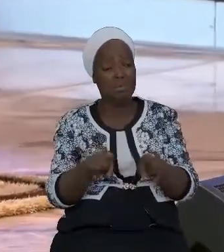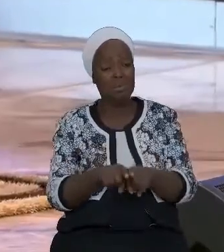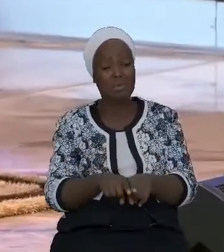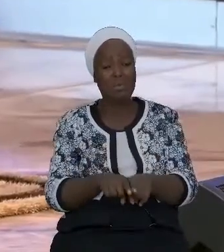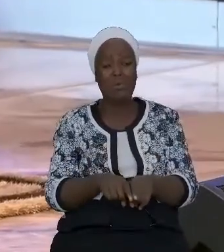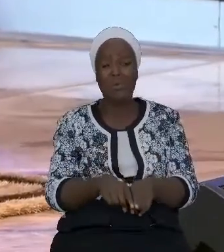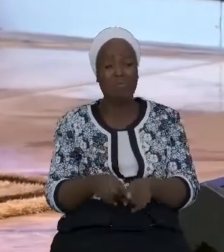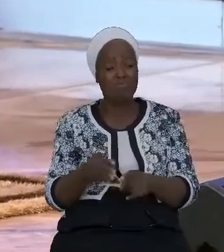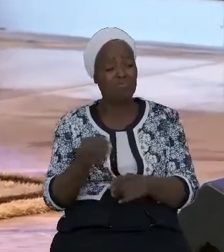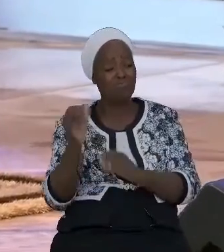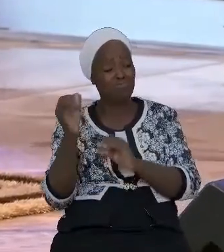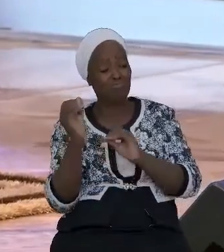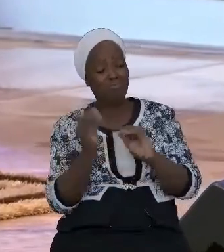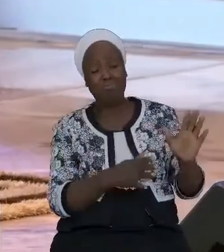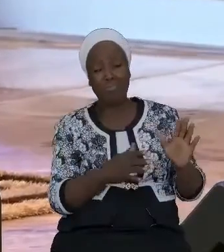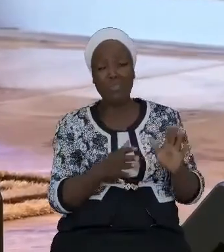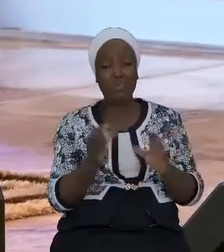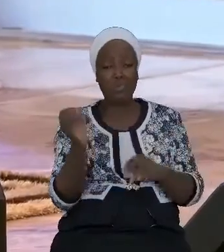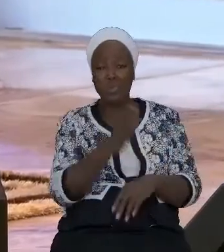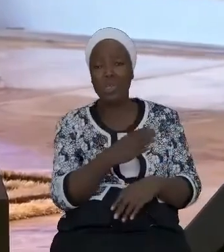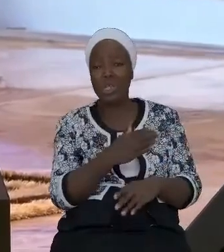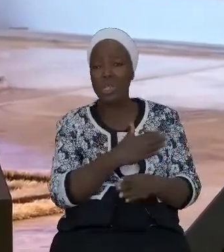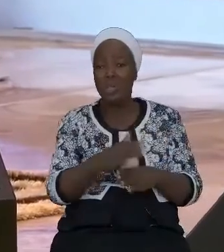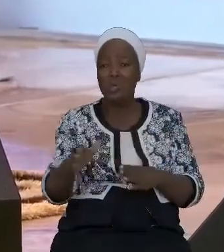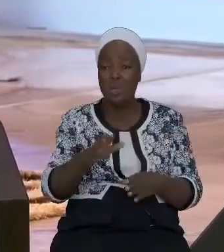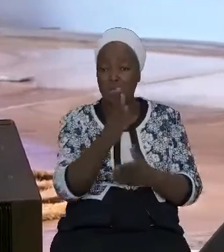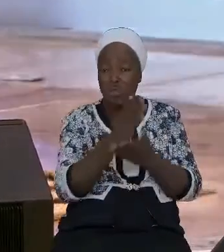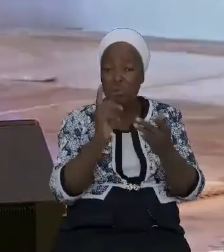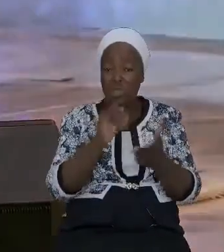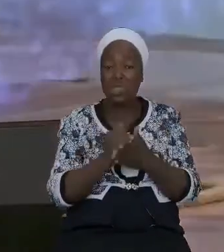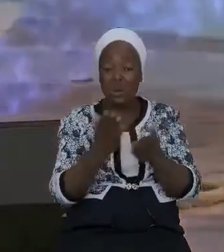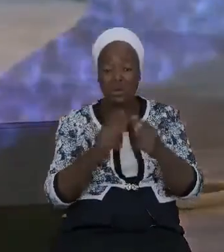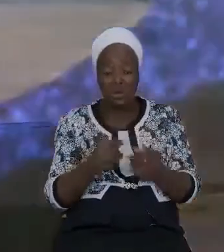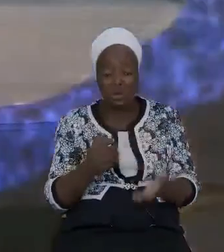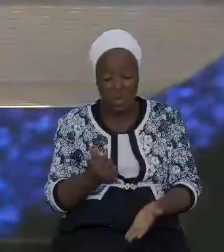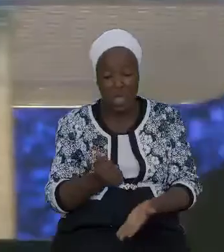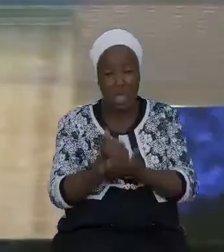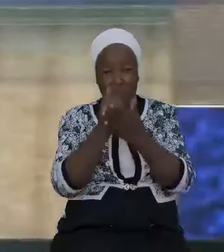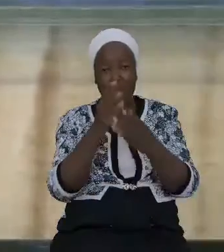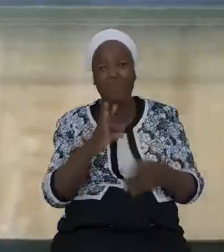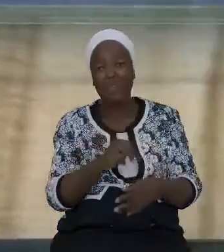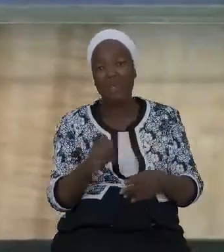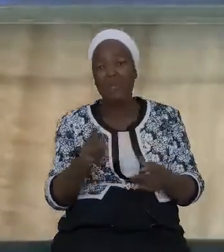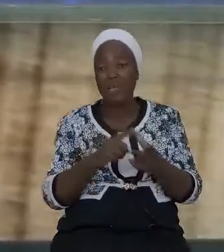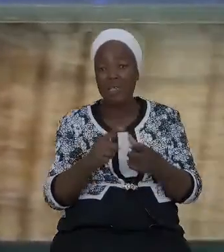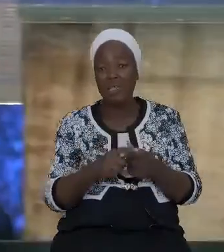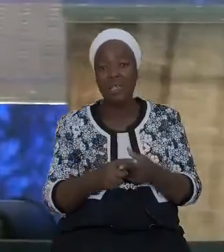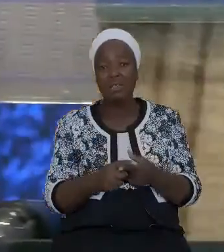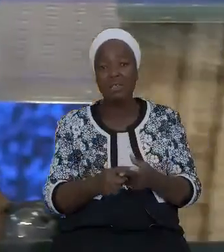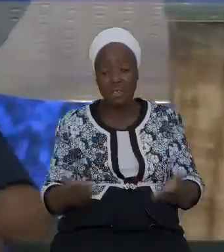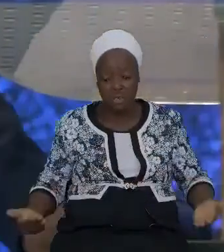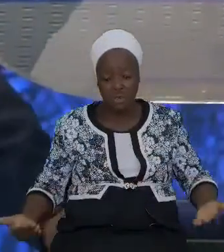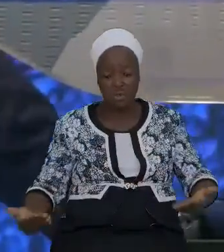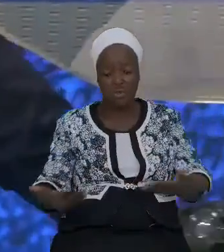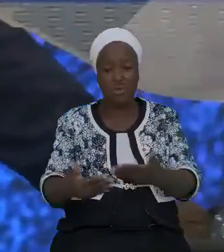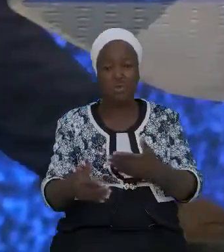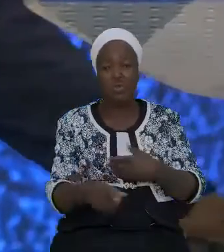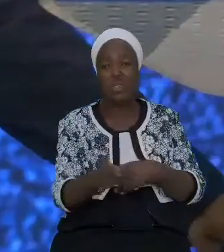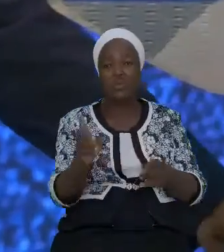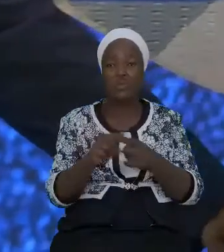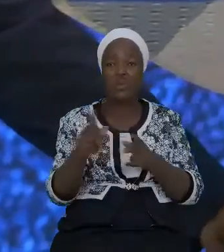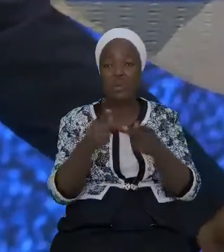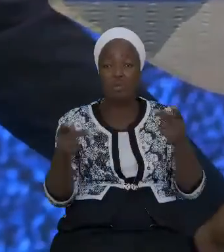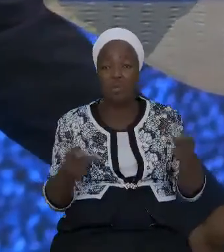push away somebody who wants to introduce them to a place where the